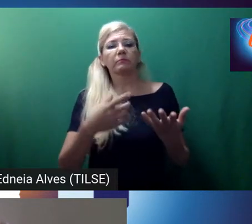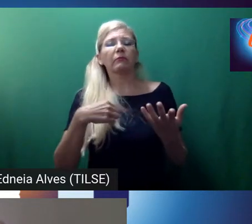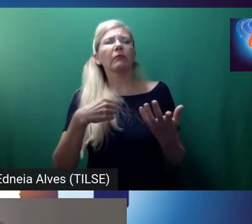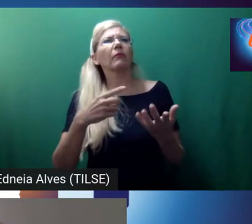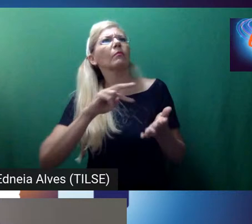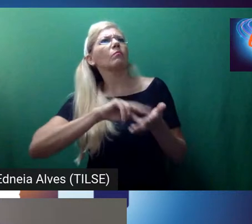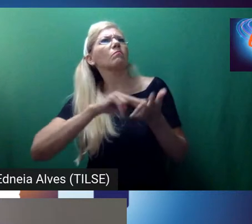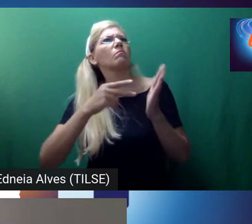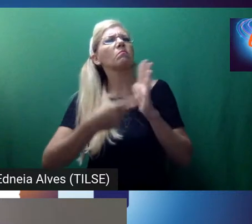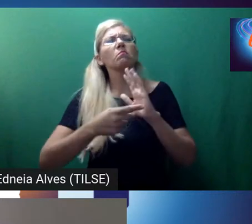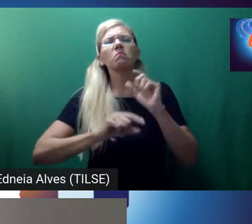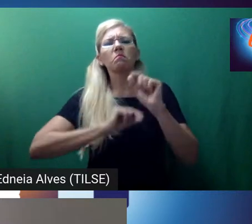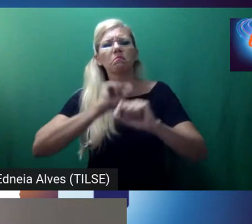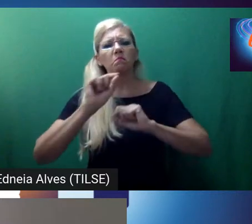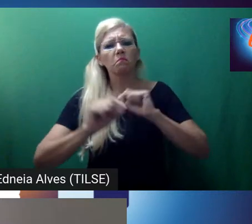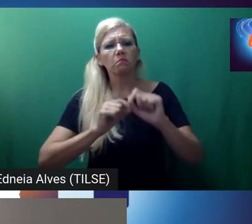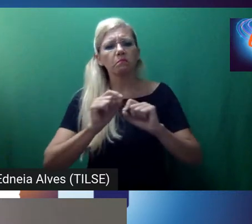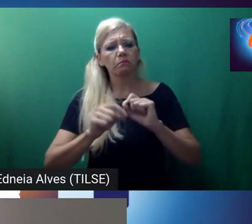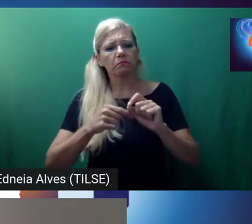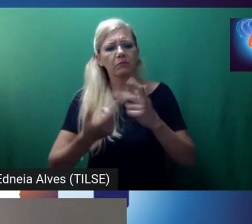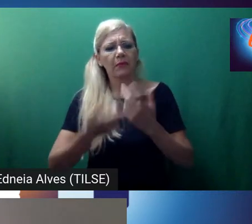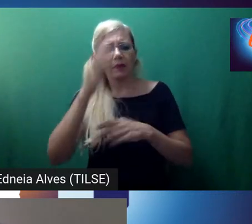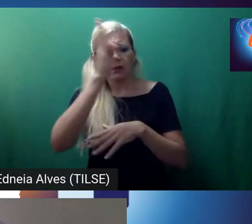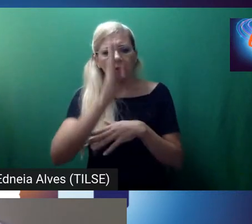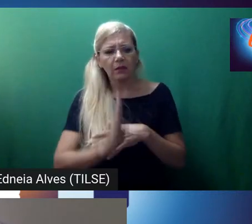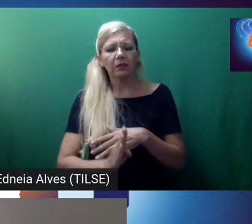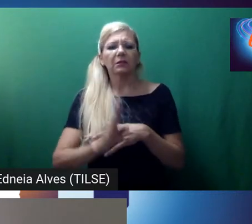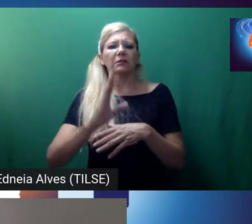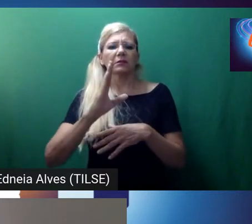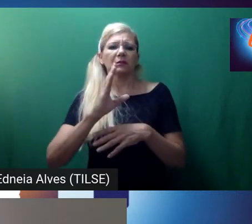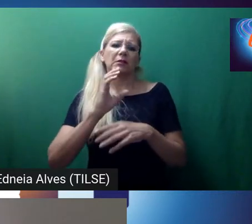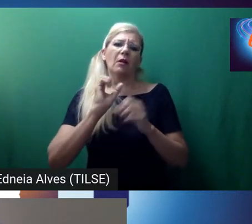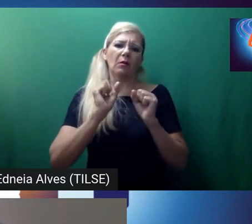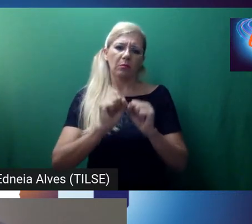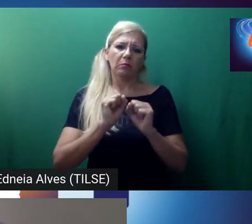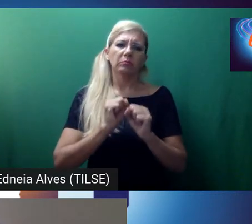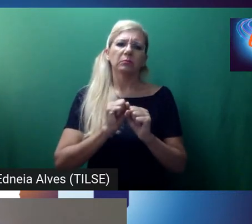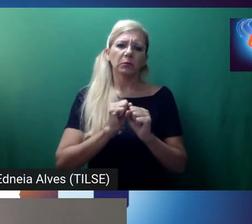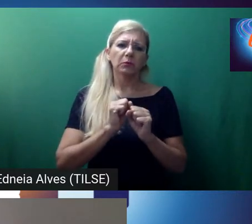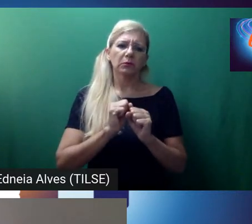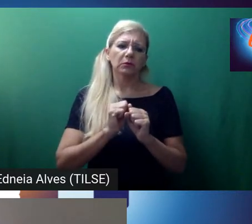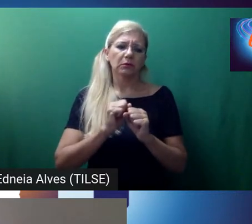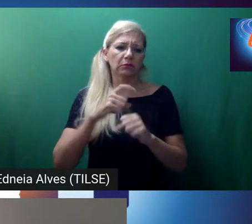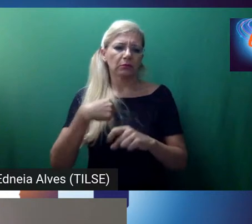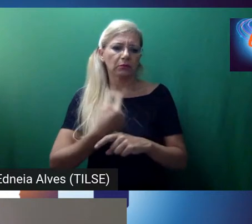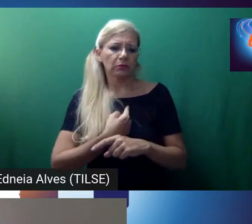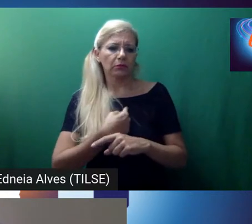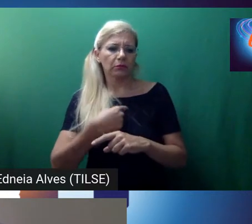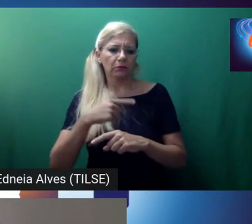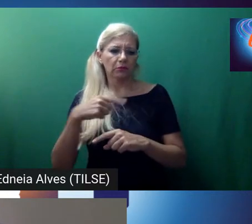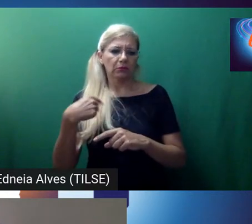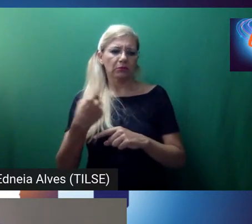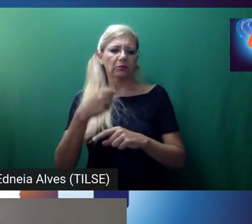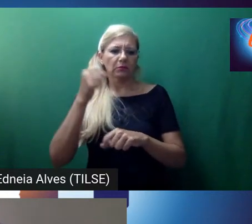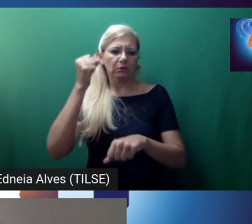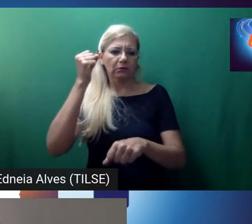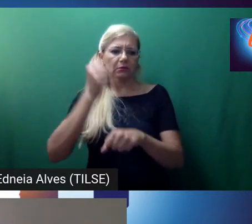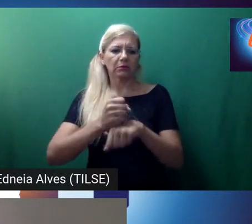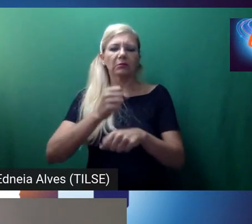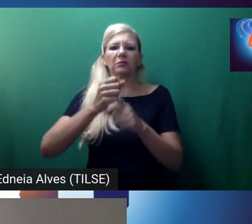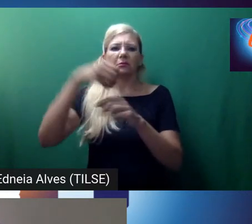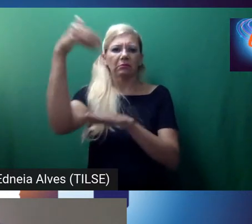So Brazil is a country that was colonized, and we know from different